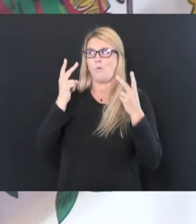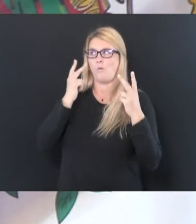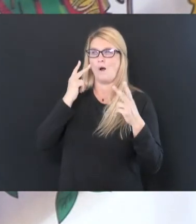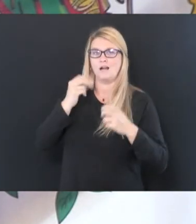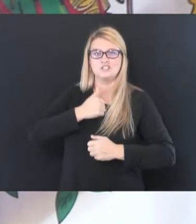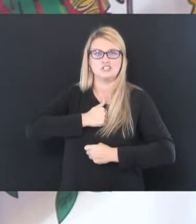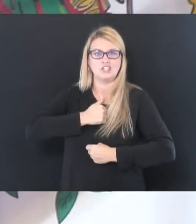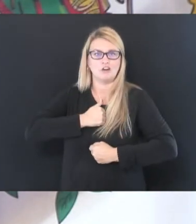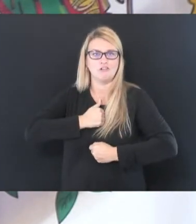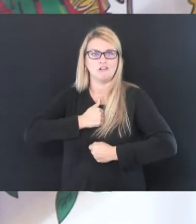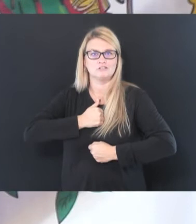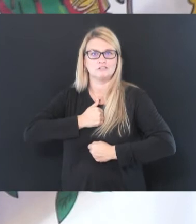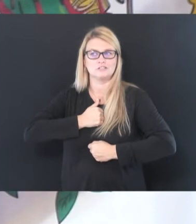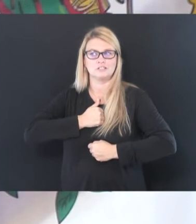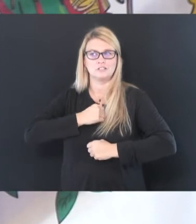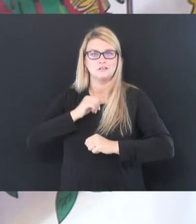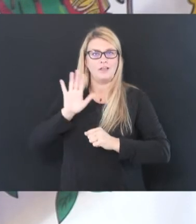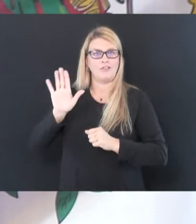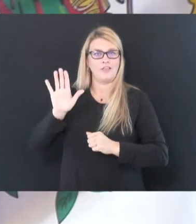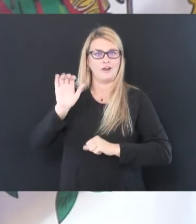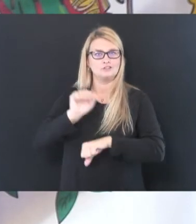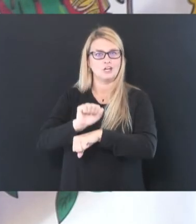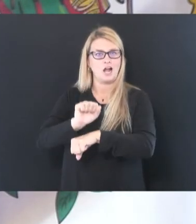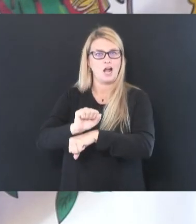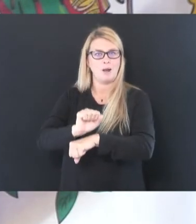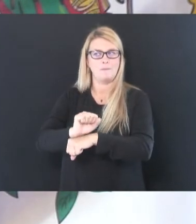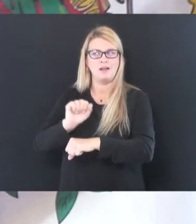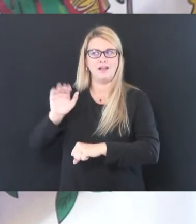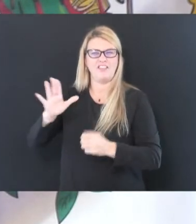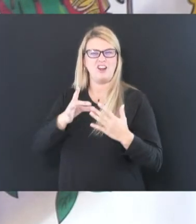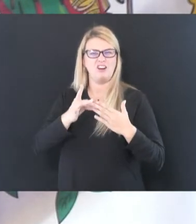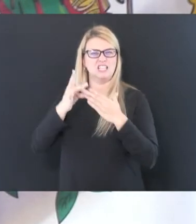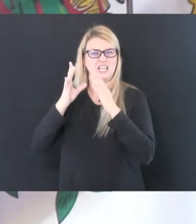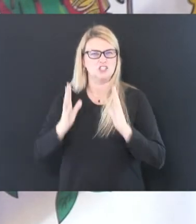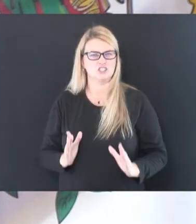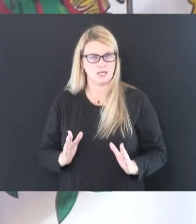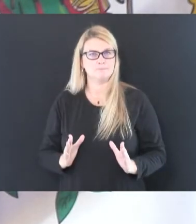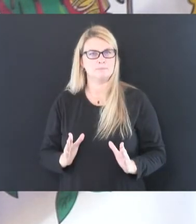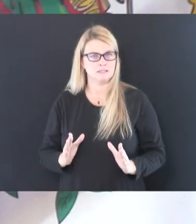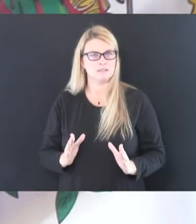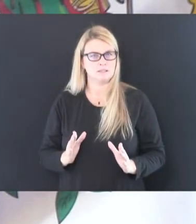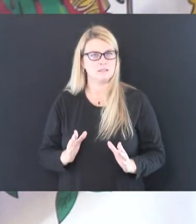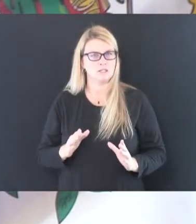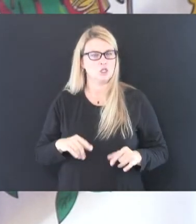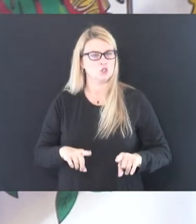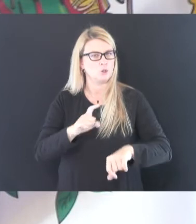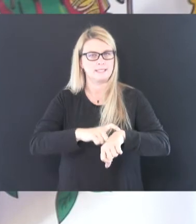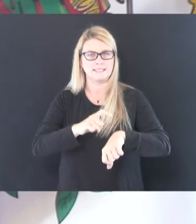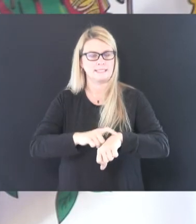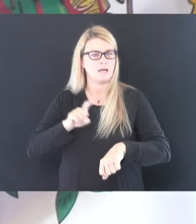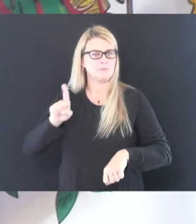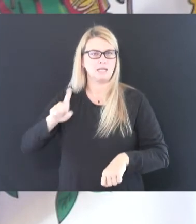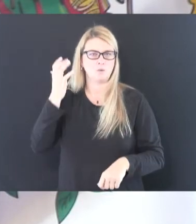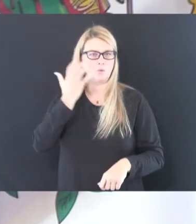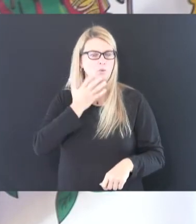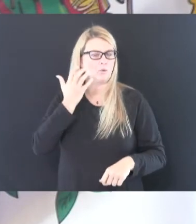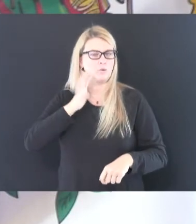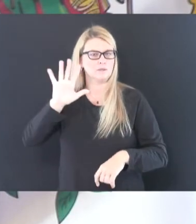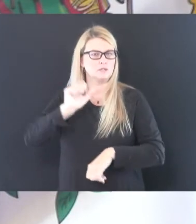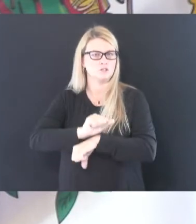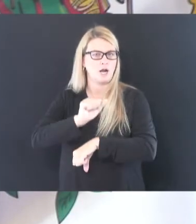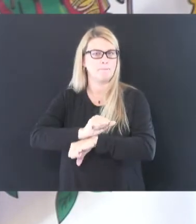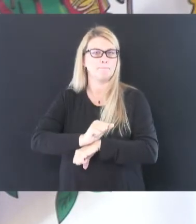watch the leadership of this country in real leadership times, they've done a heck of a job. And